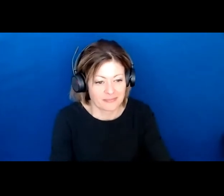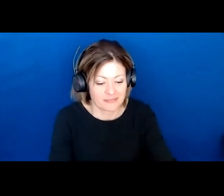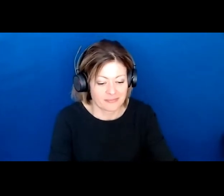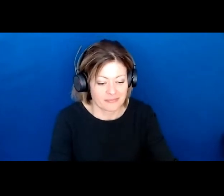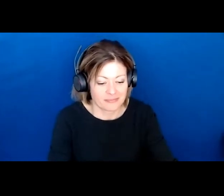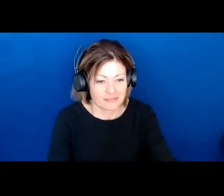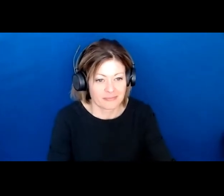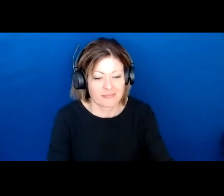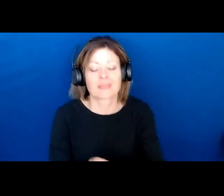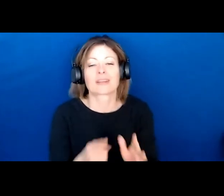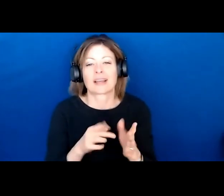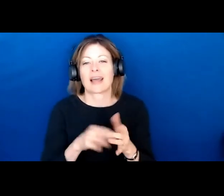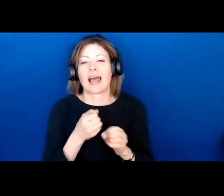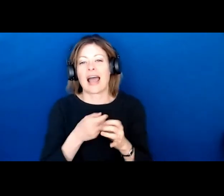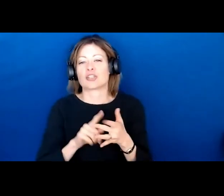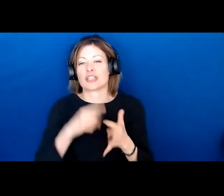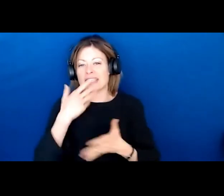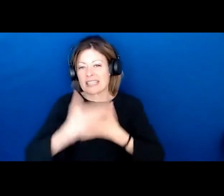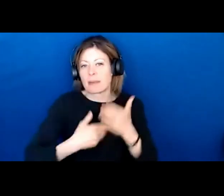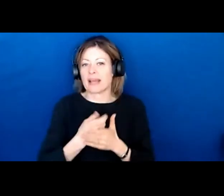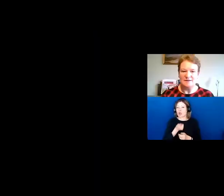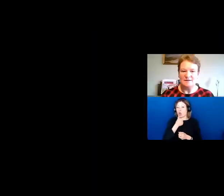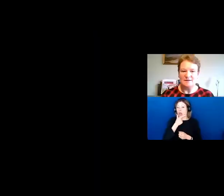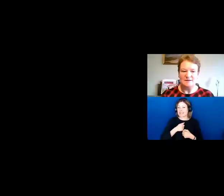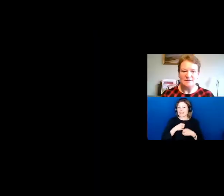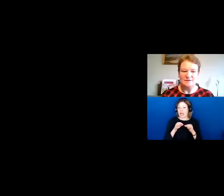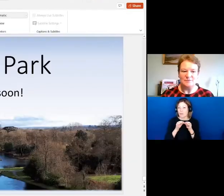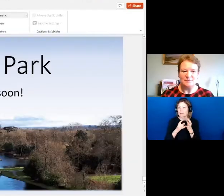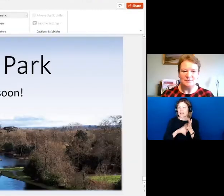Colette's our BSL interpreter.